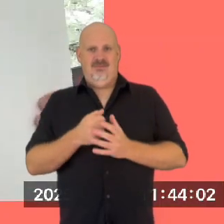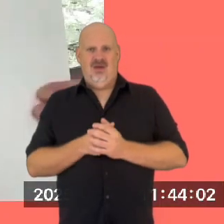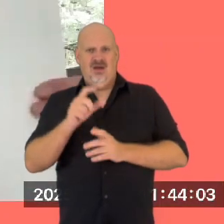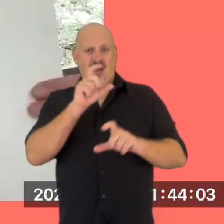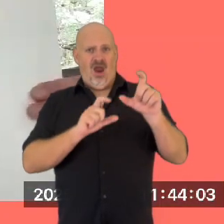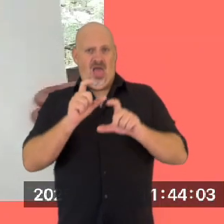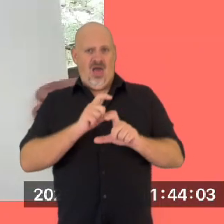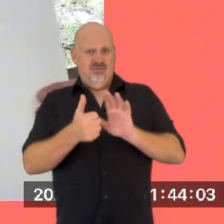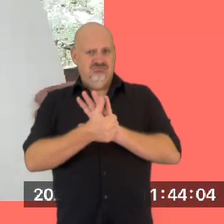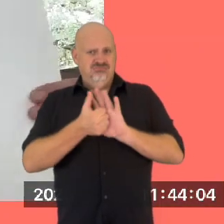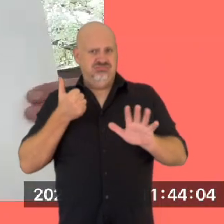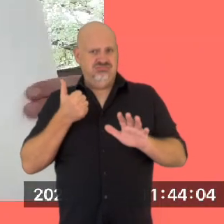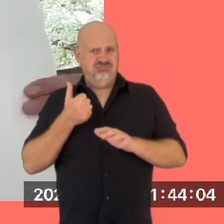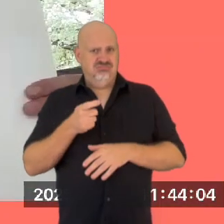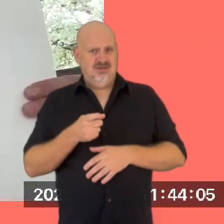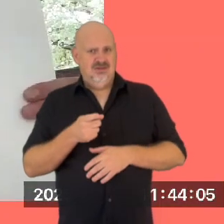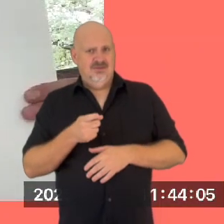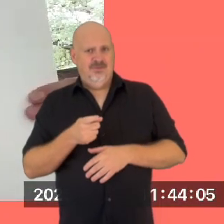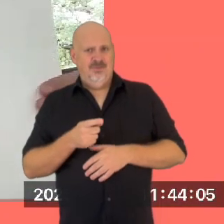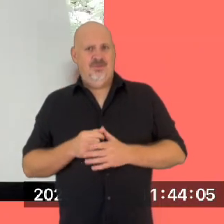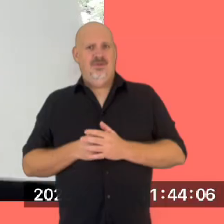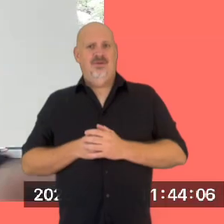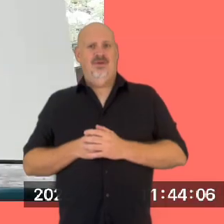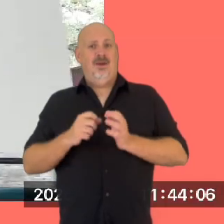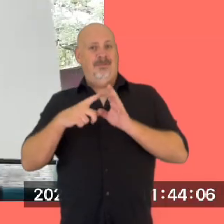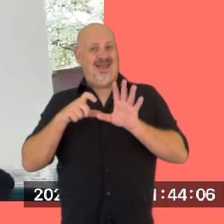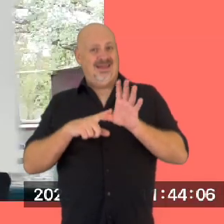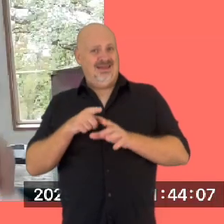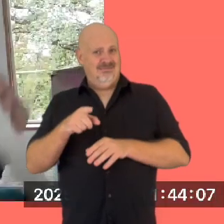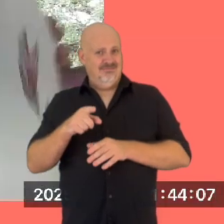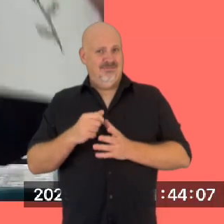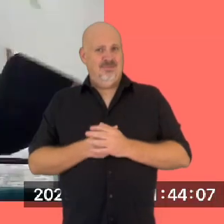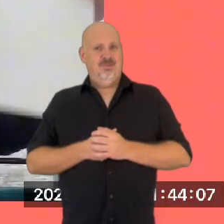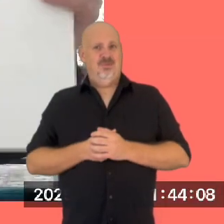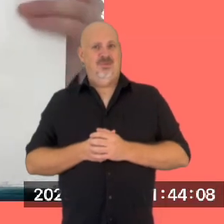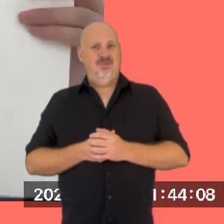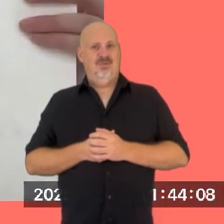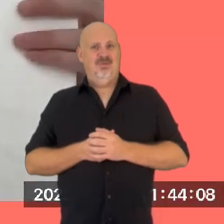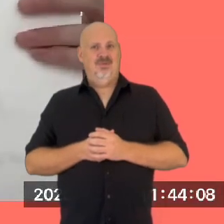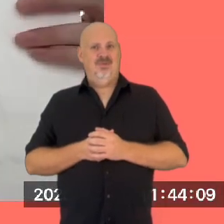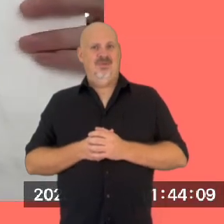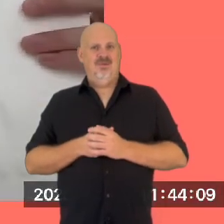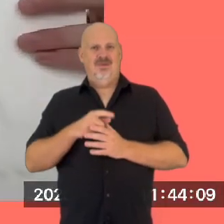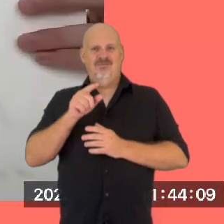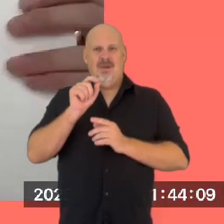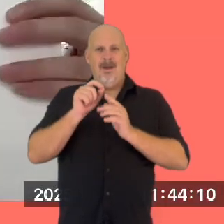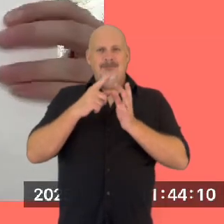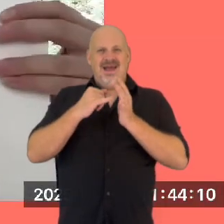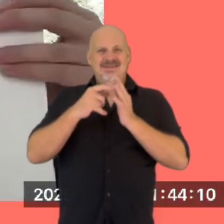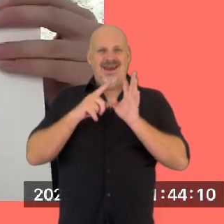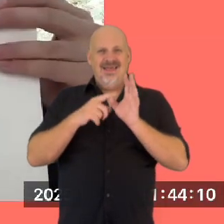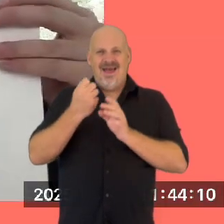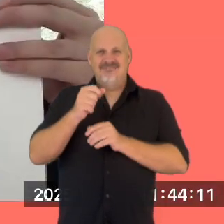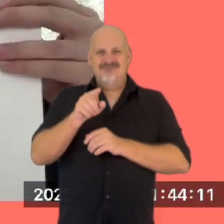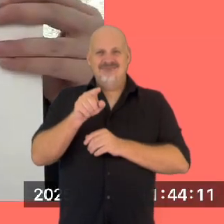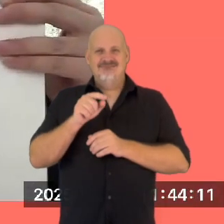look at that. Yeah, it's brilliant. Lovely use of colour there. This is Becky's one, which I